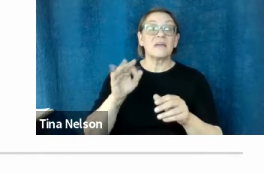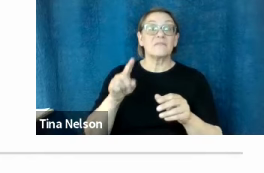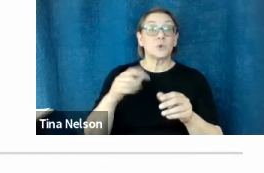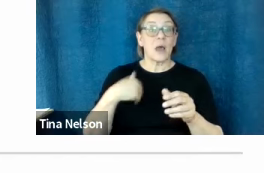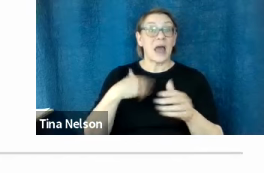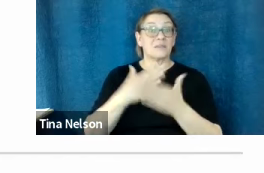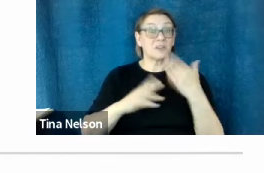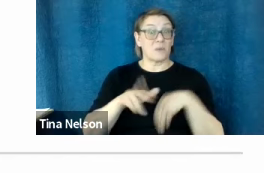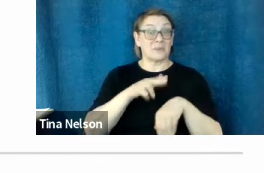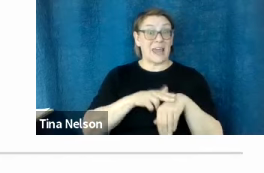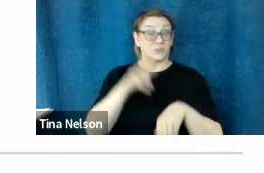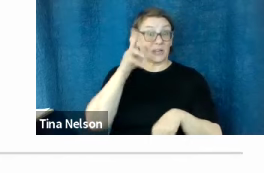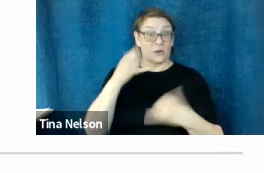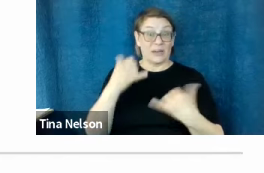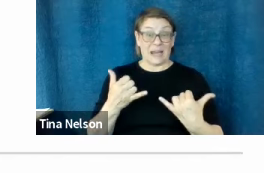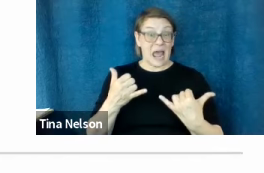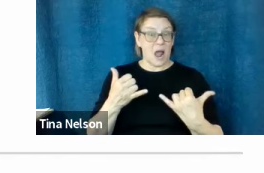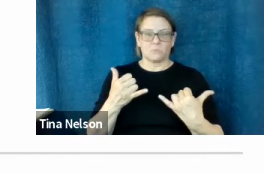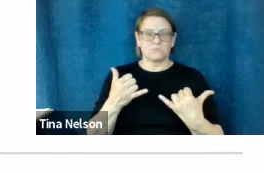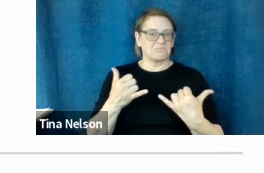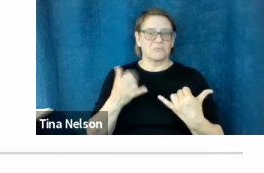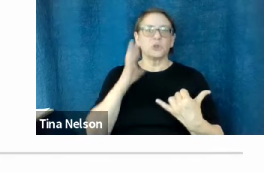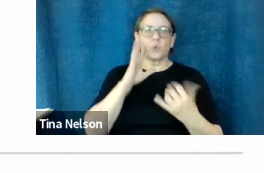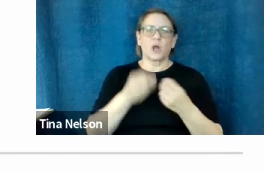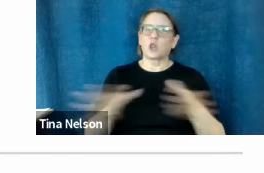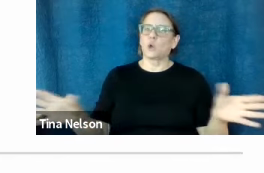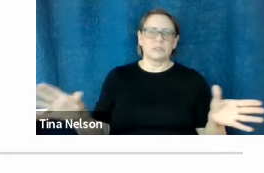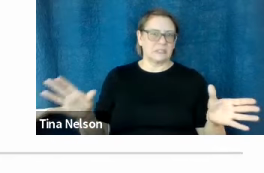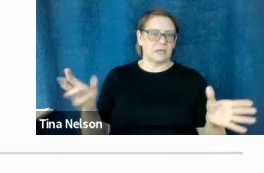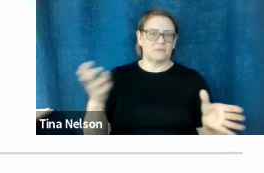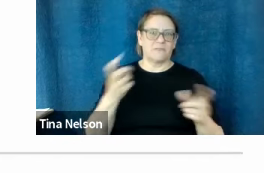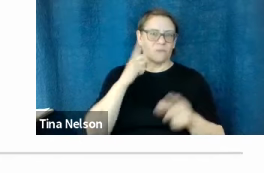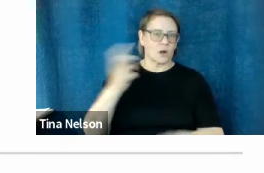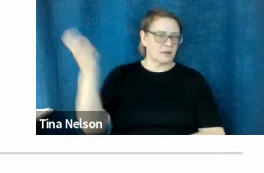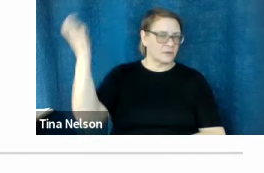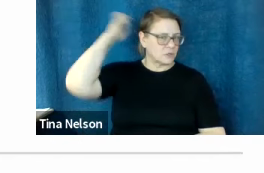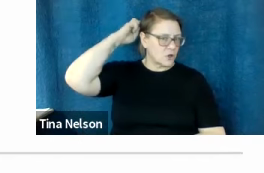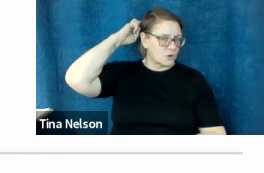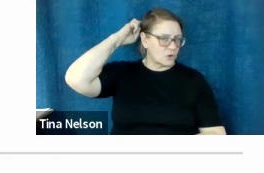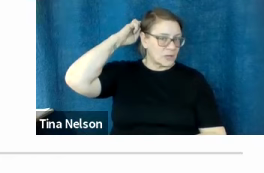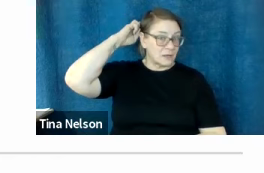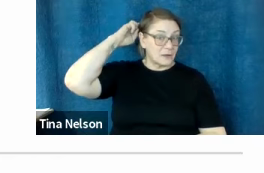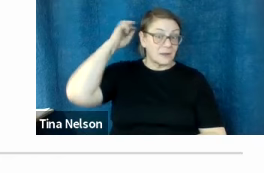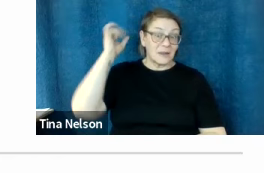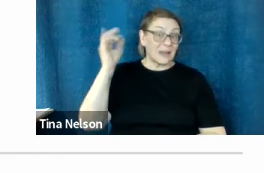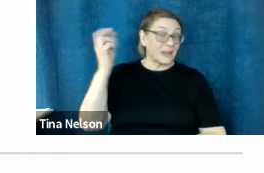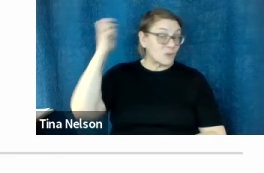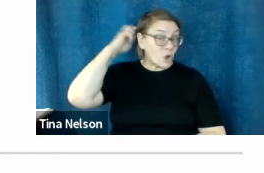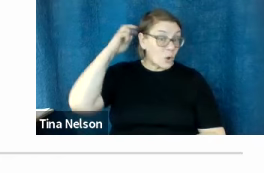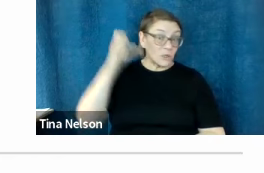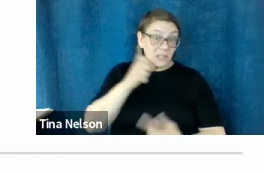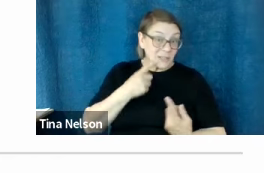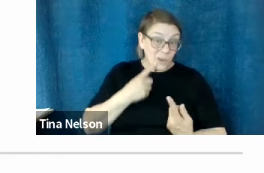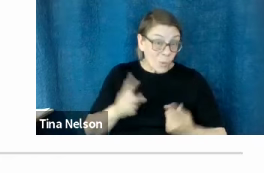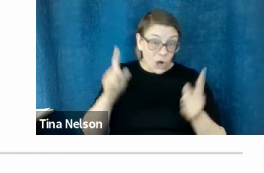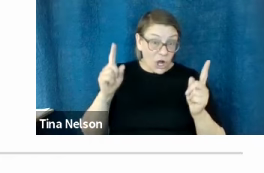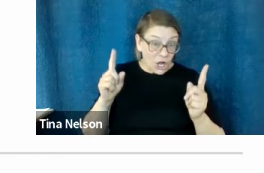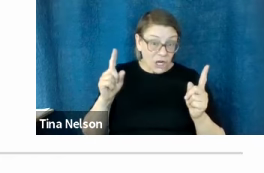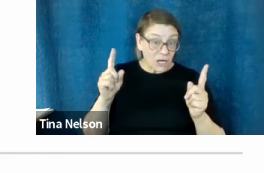natural hearing now, that you lose it all together and you lose the risk. And if it doesn't work at the cochlear implant,